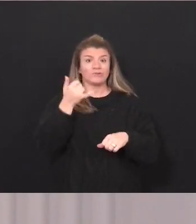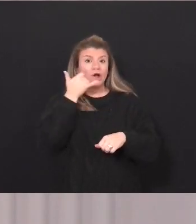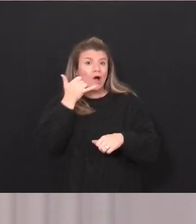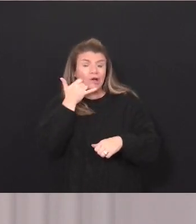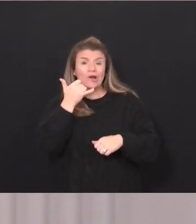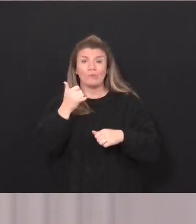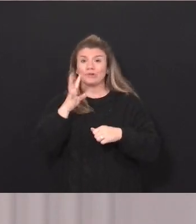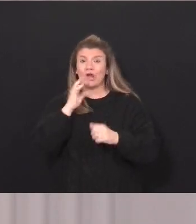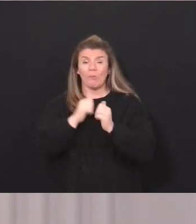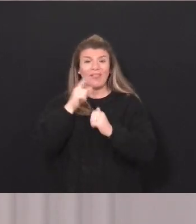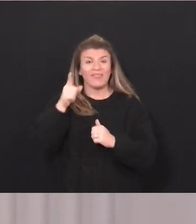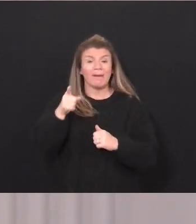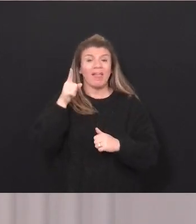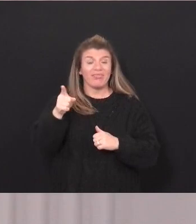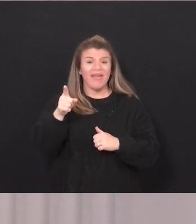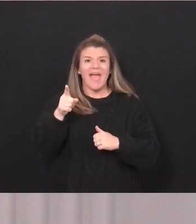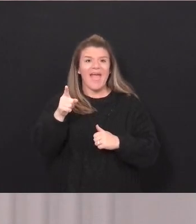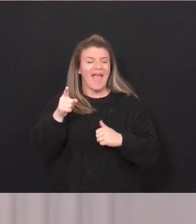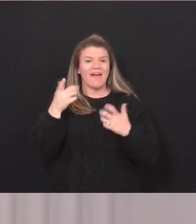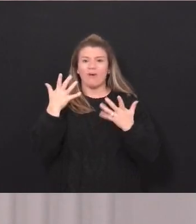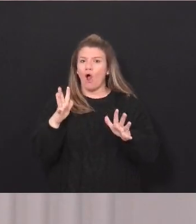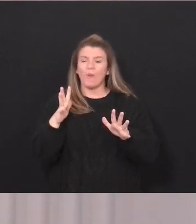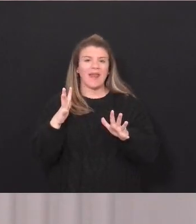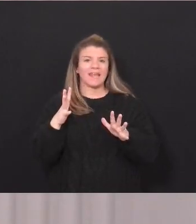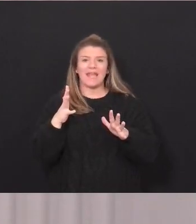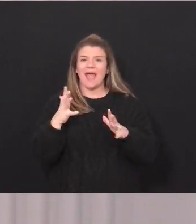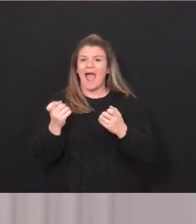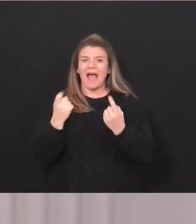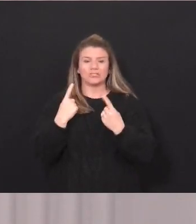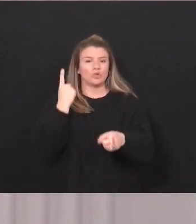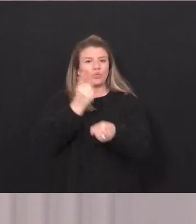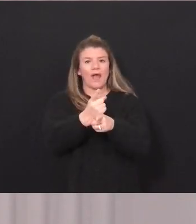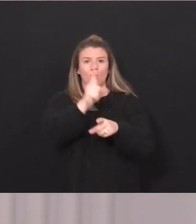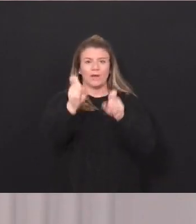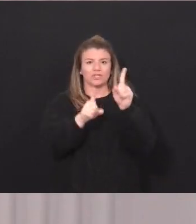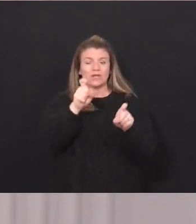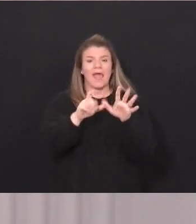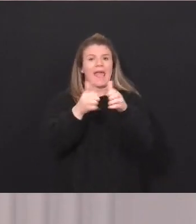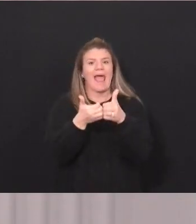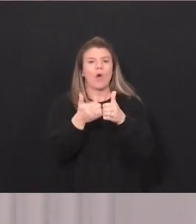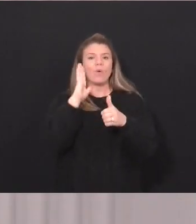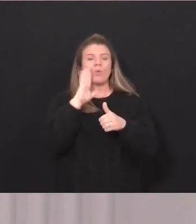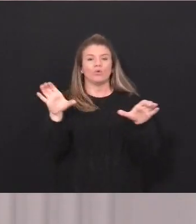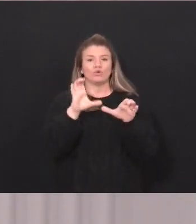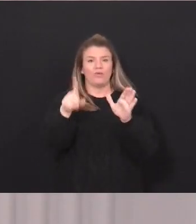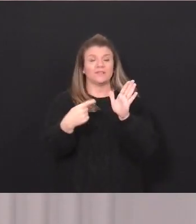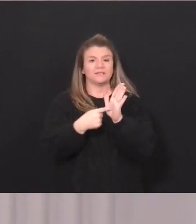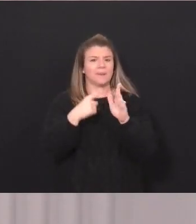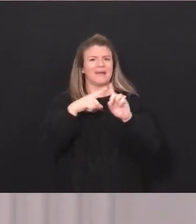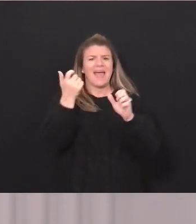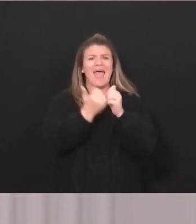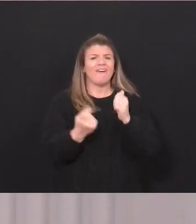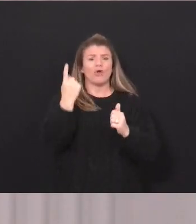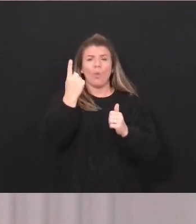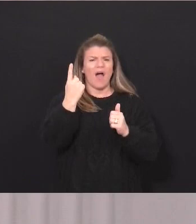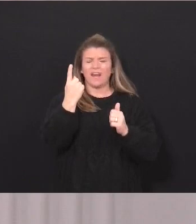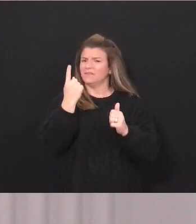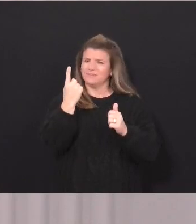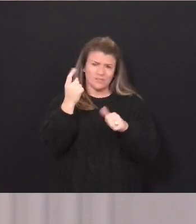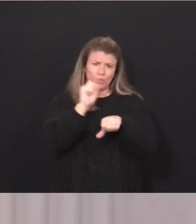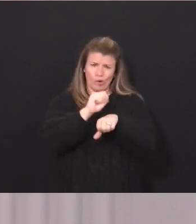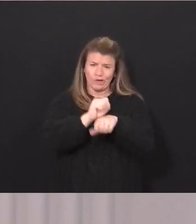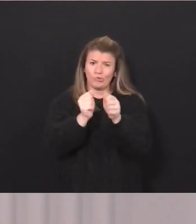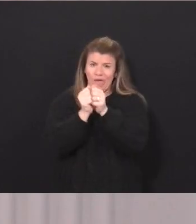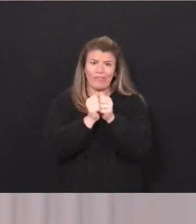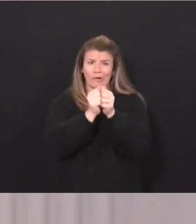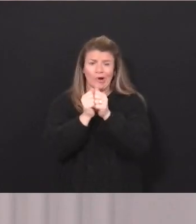out goes to there. They have raised the questions appropriately about the election and how we're going to execute this. But everybody's in this together to make sure that this election